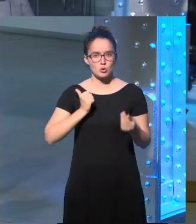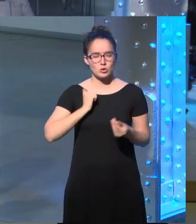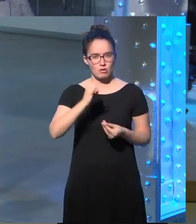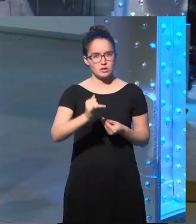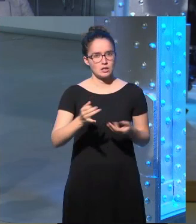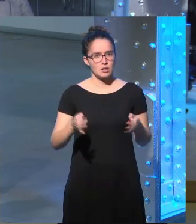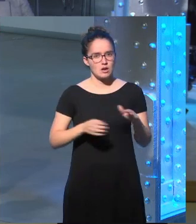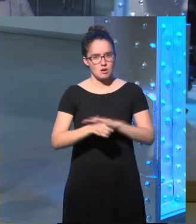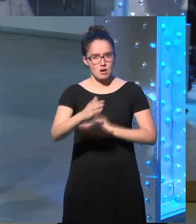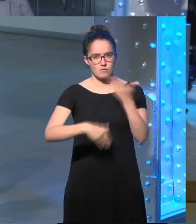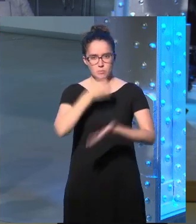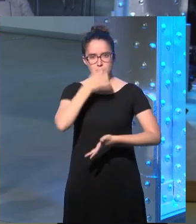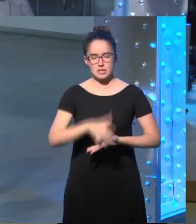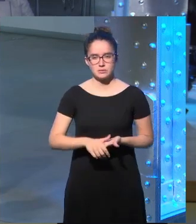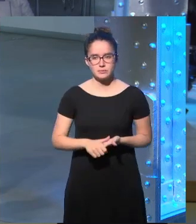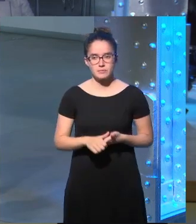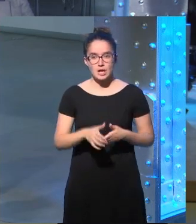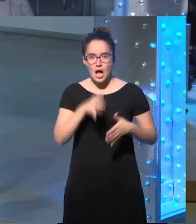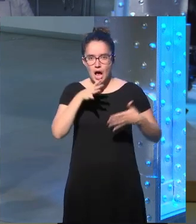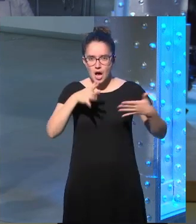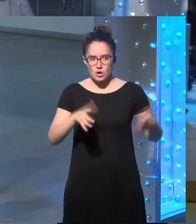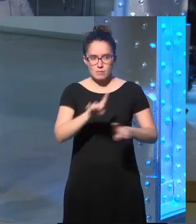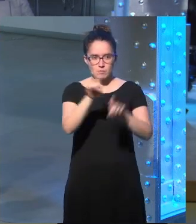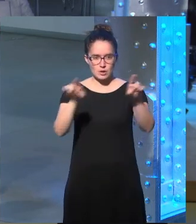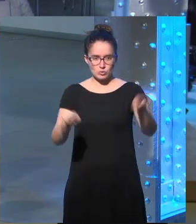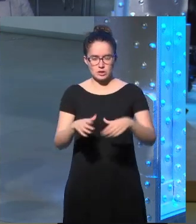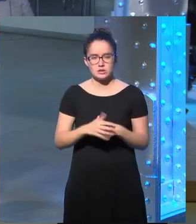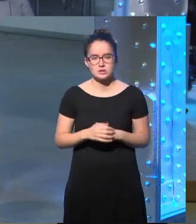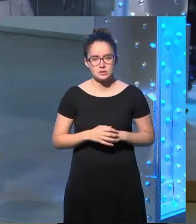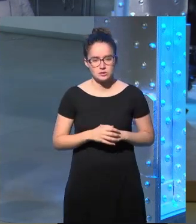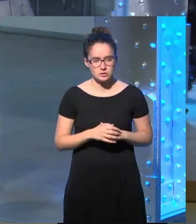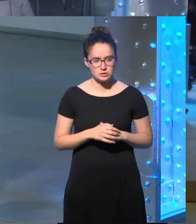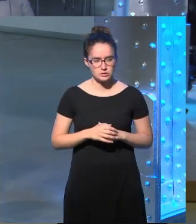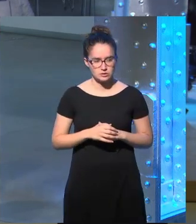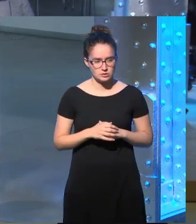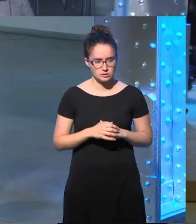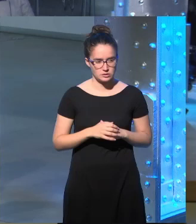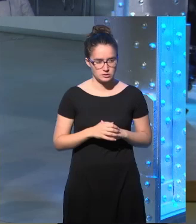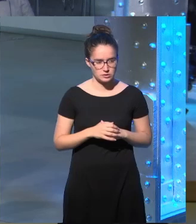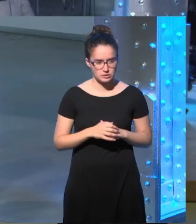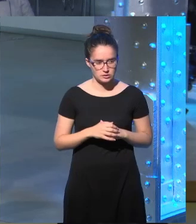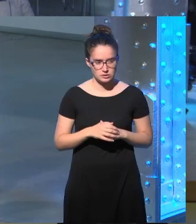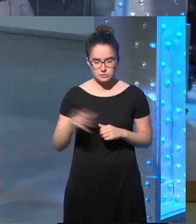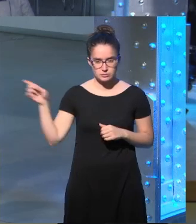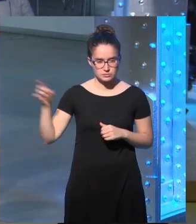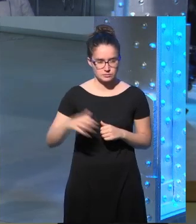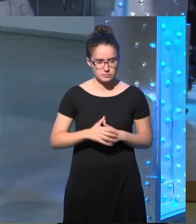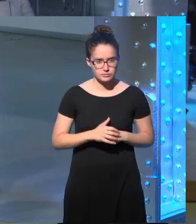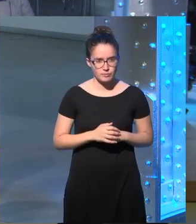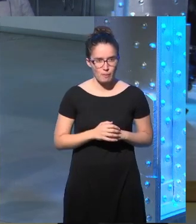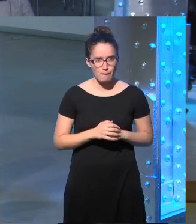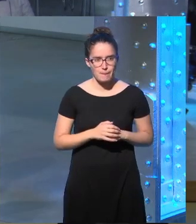and I think there are plenty of opportunities, and there's also a great amount of will. Are there any questions?